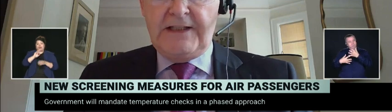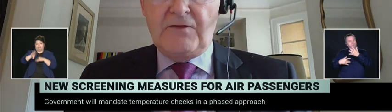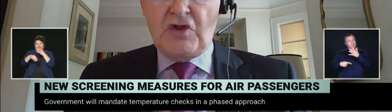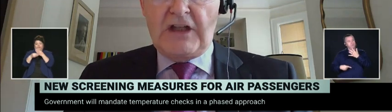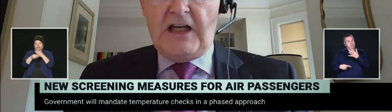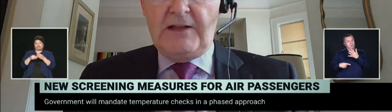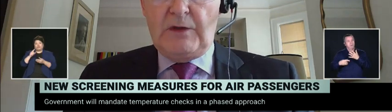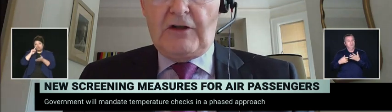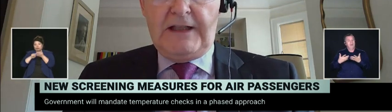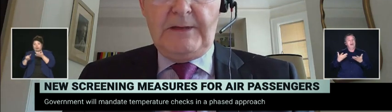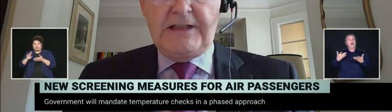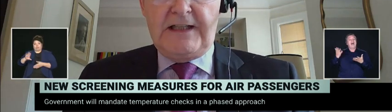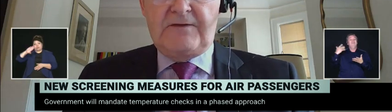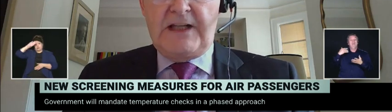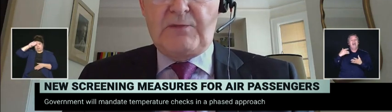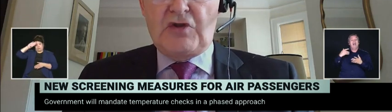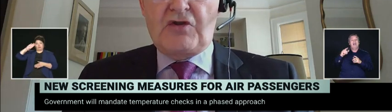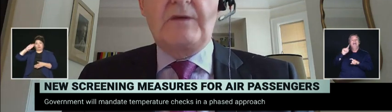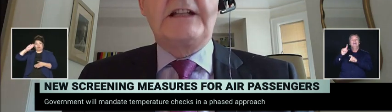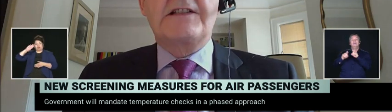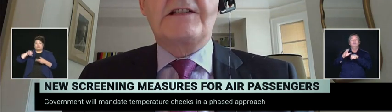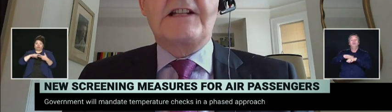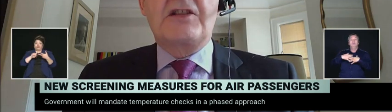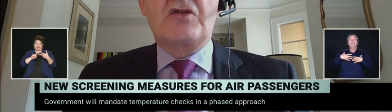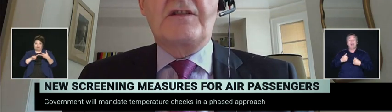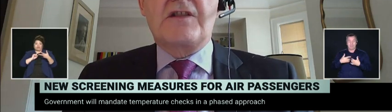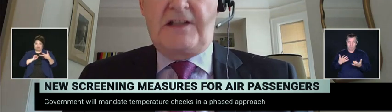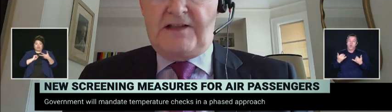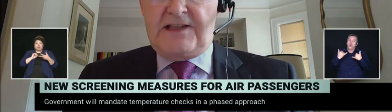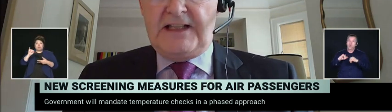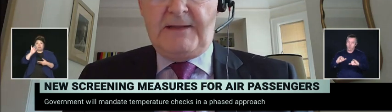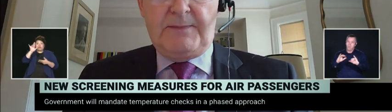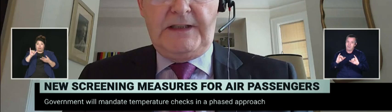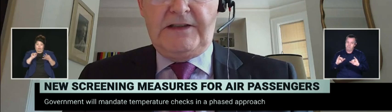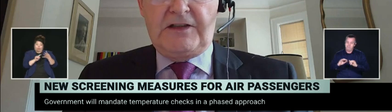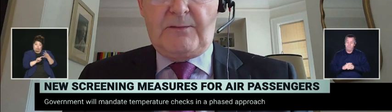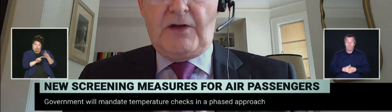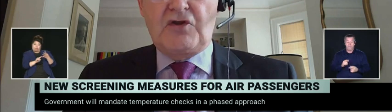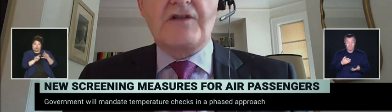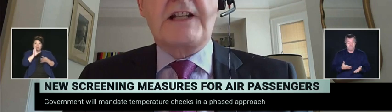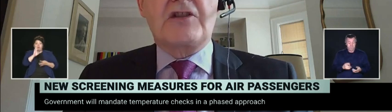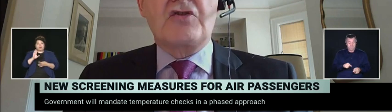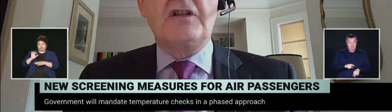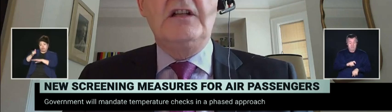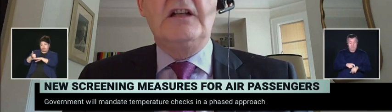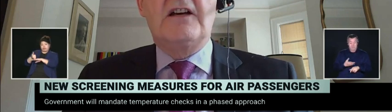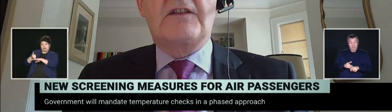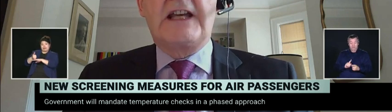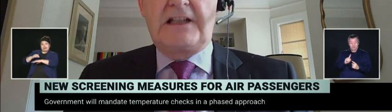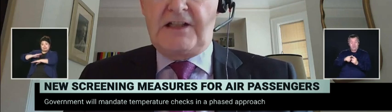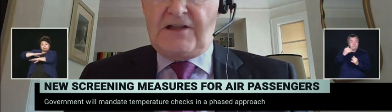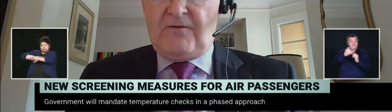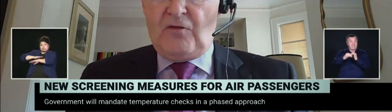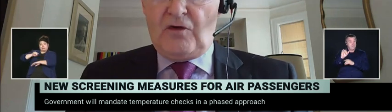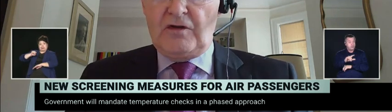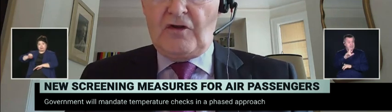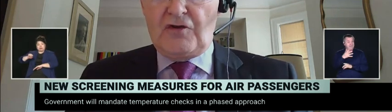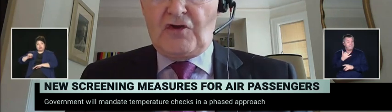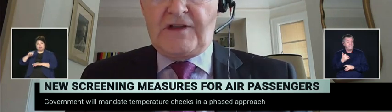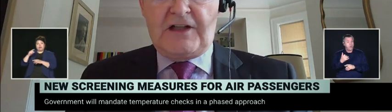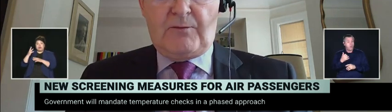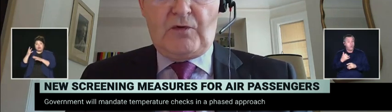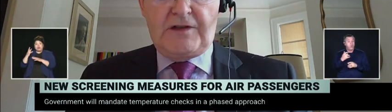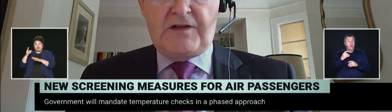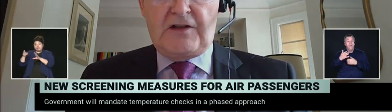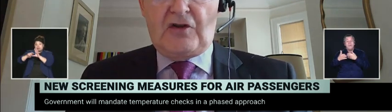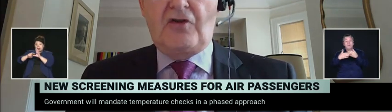By the end of July, we are aiming to have temperature screening stations set up in the departure section of Canada's four